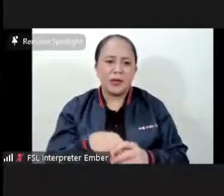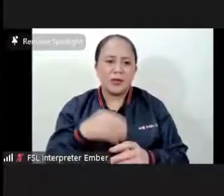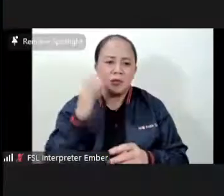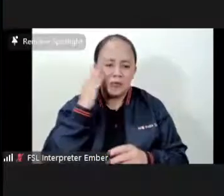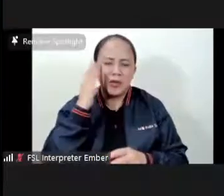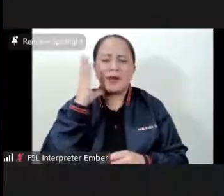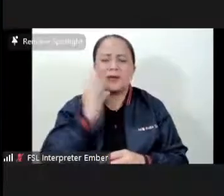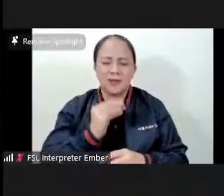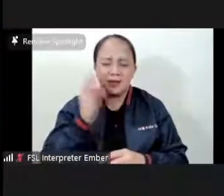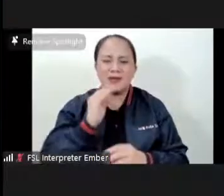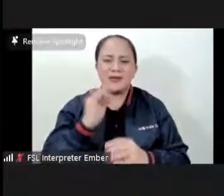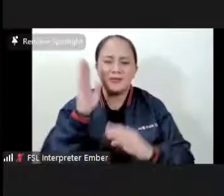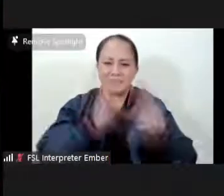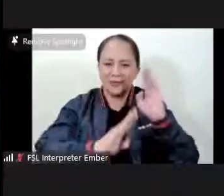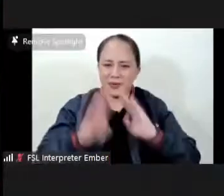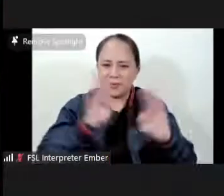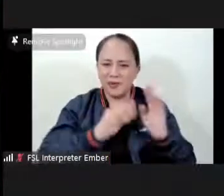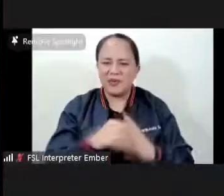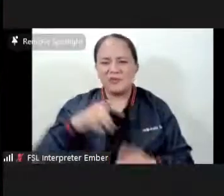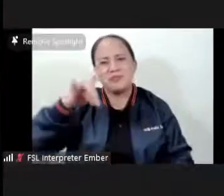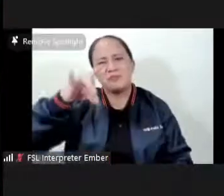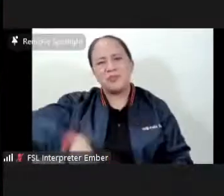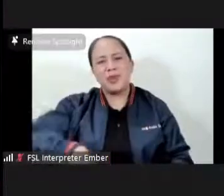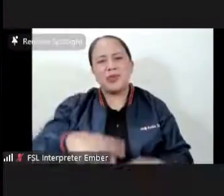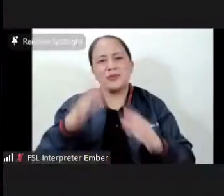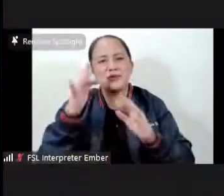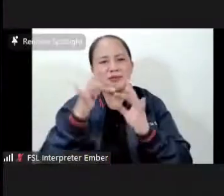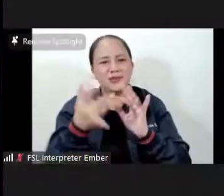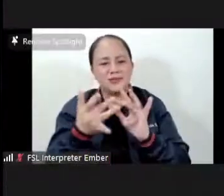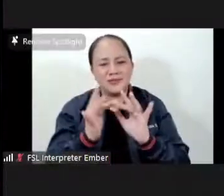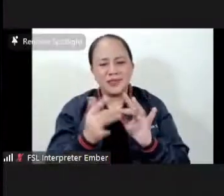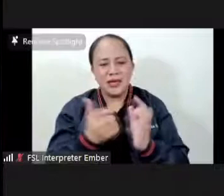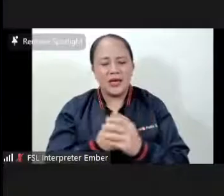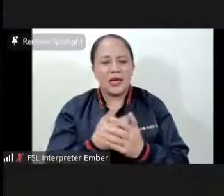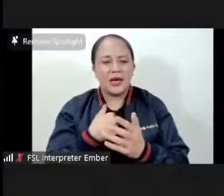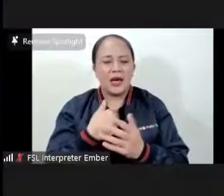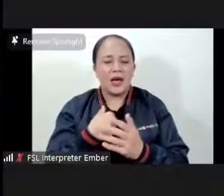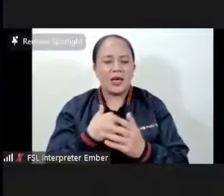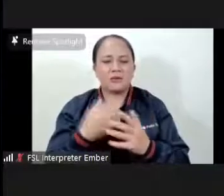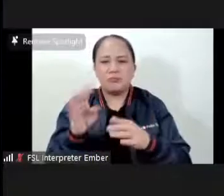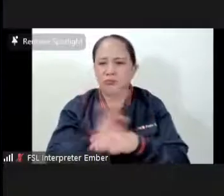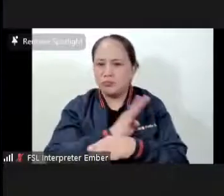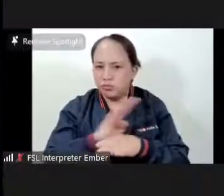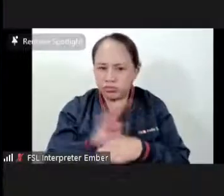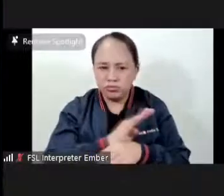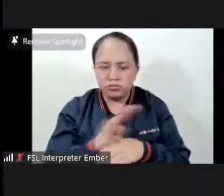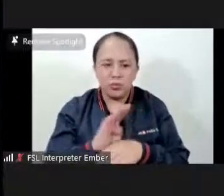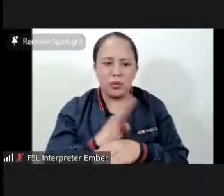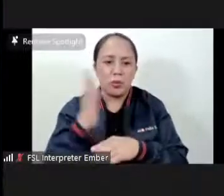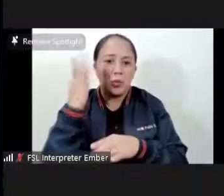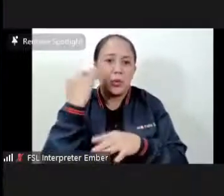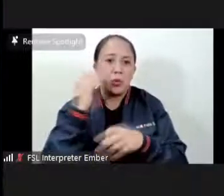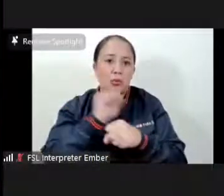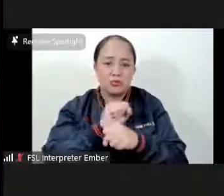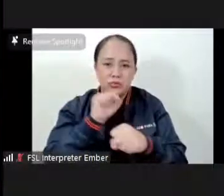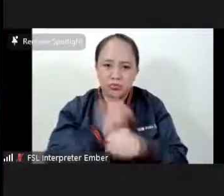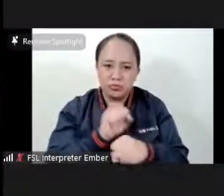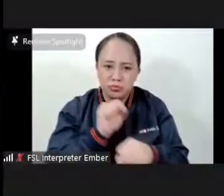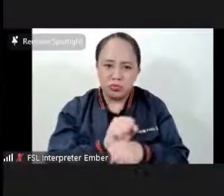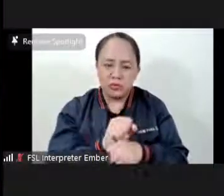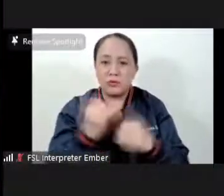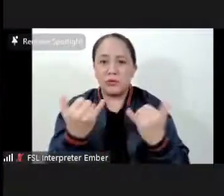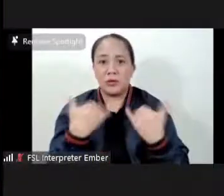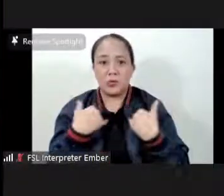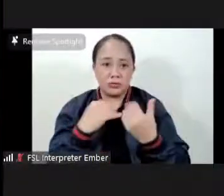problems due to the poor internet connection and a hectic schedule due to our workload during this time of